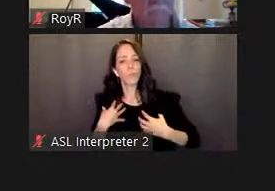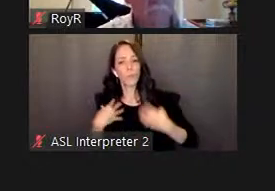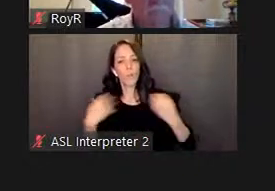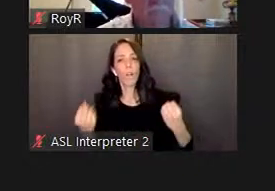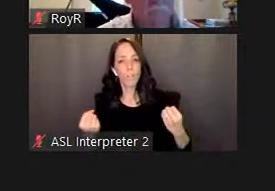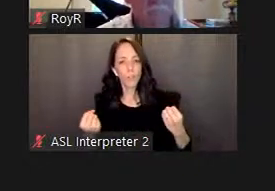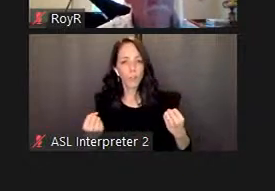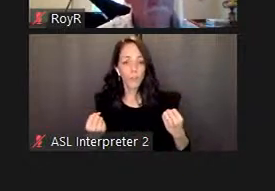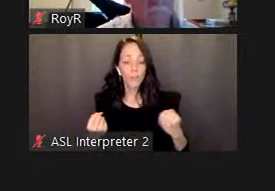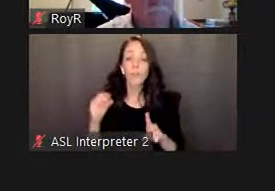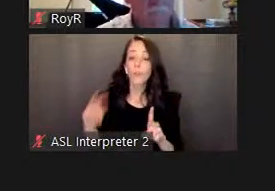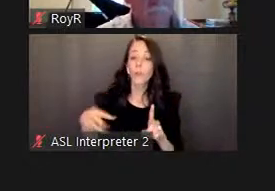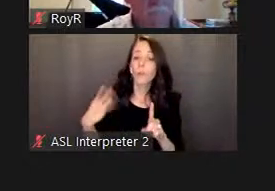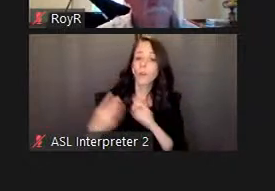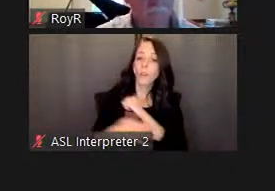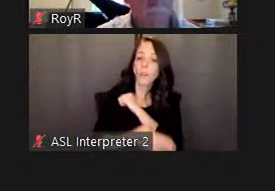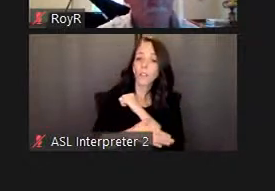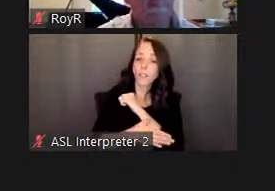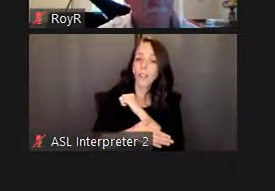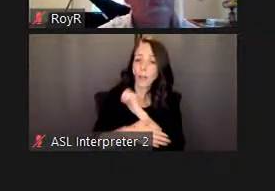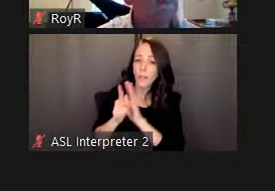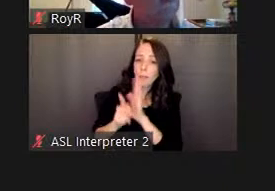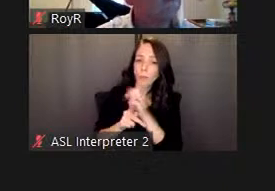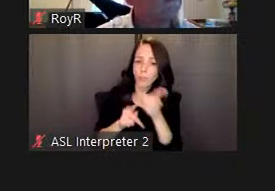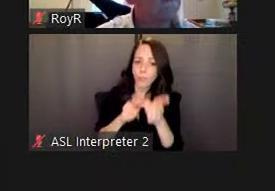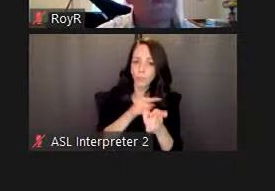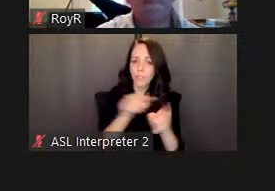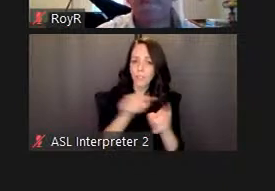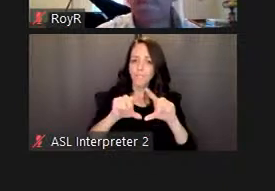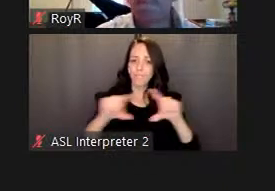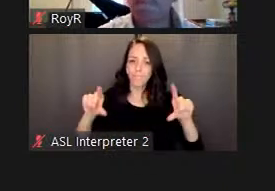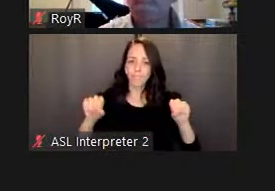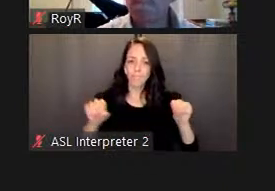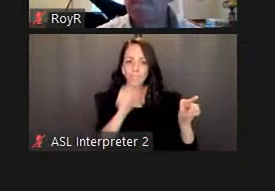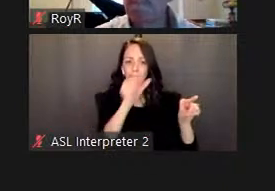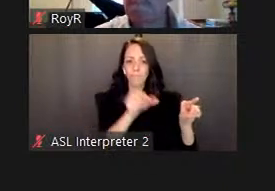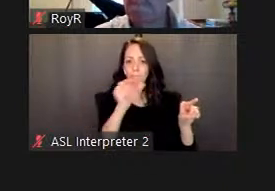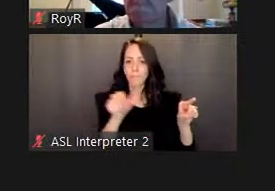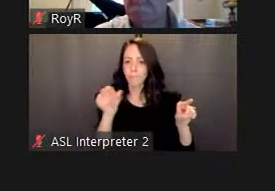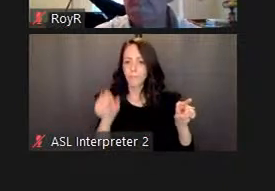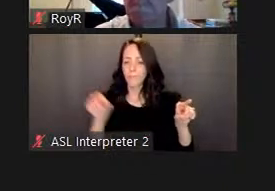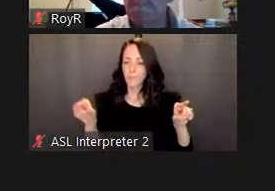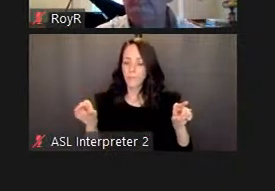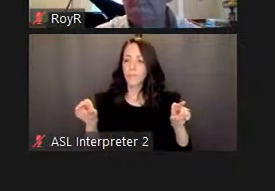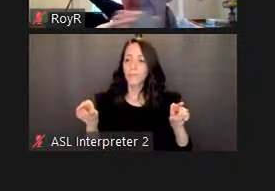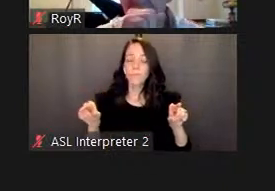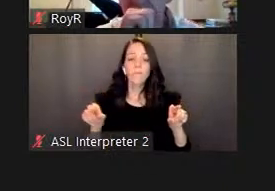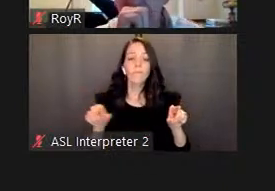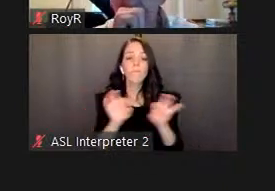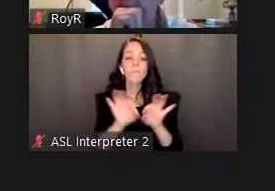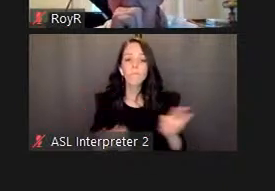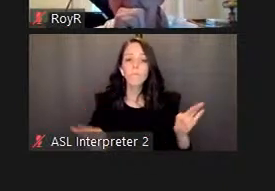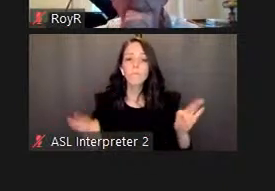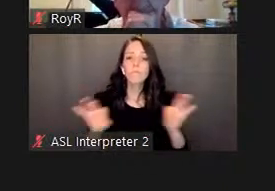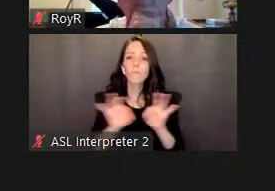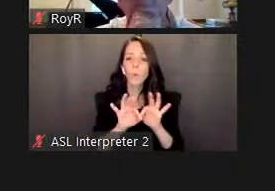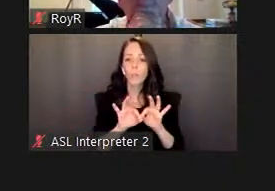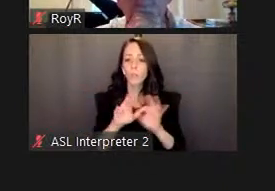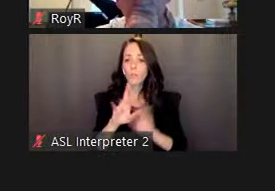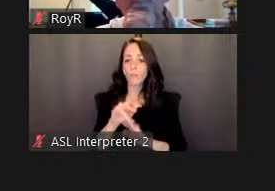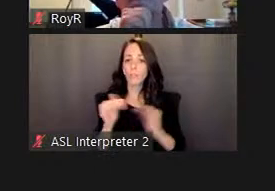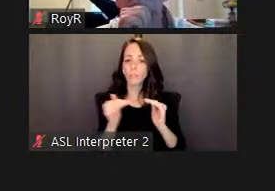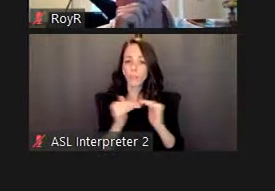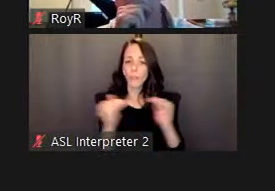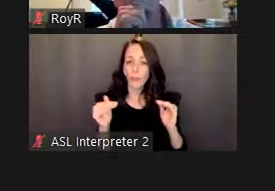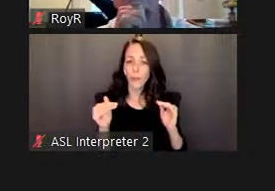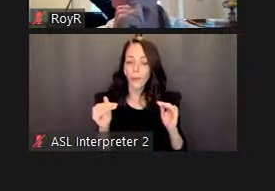principles include centering racial equity, investing in public health first, leveraging